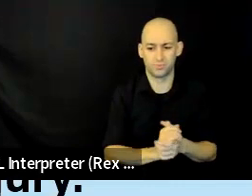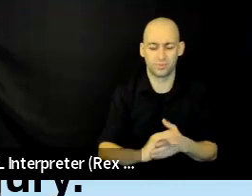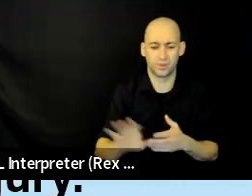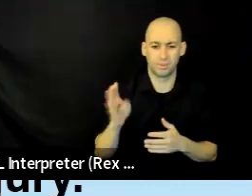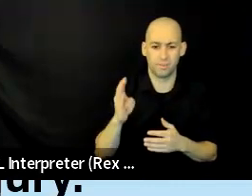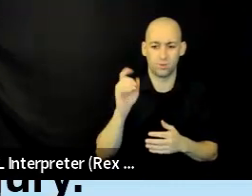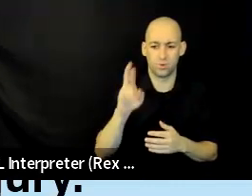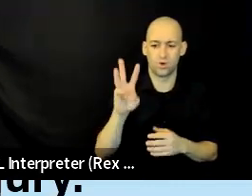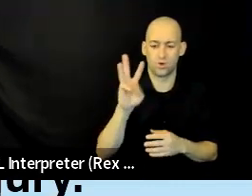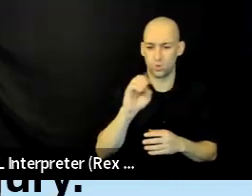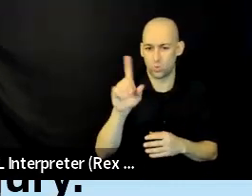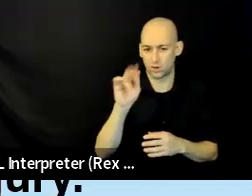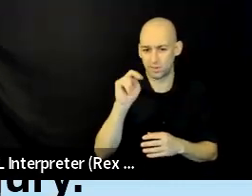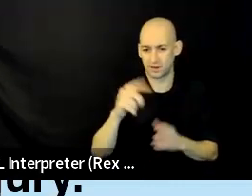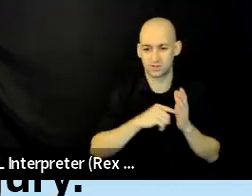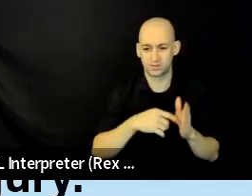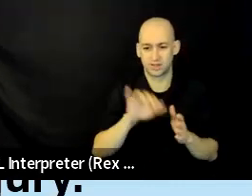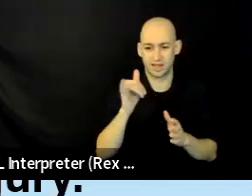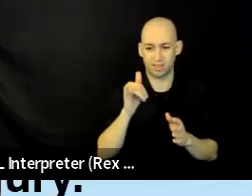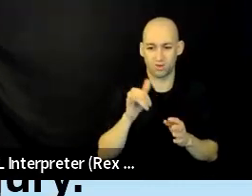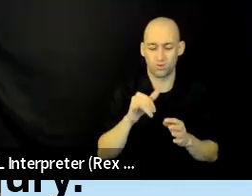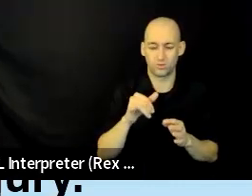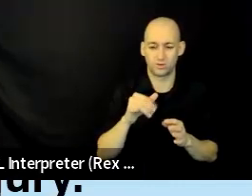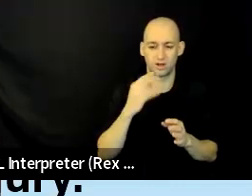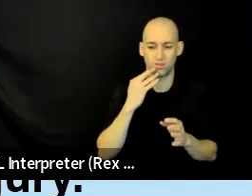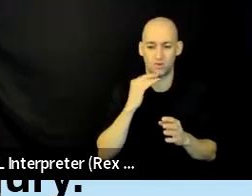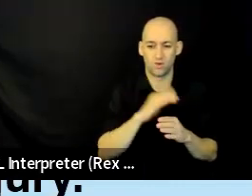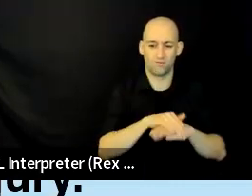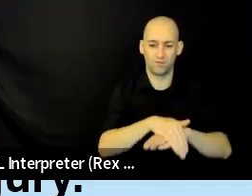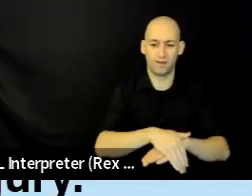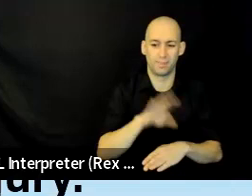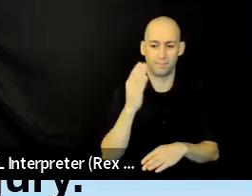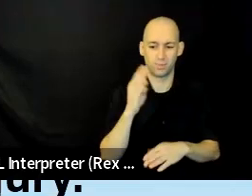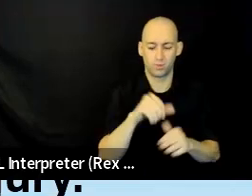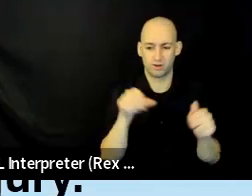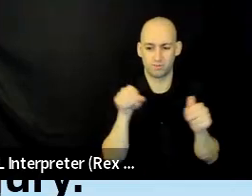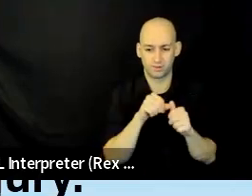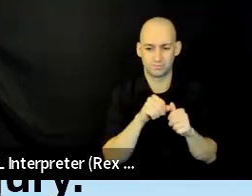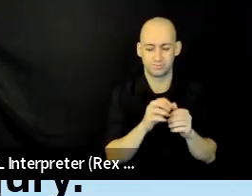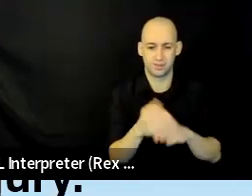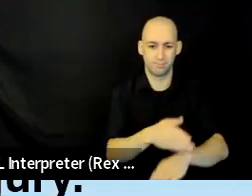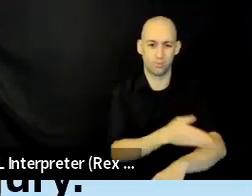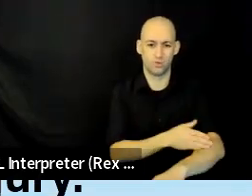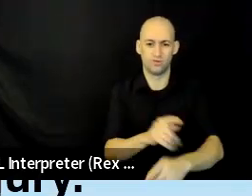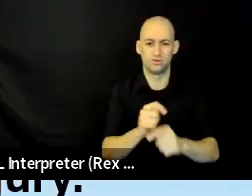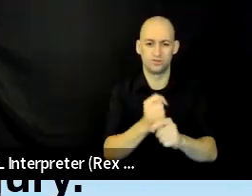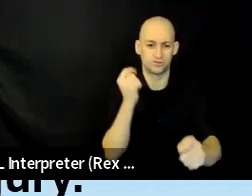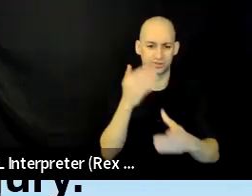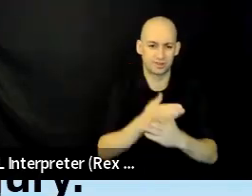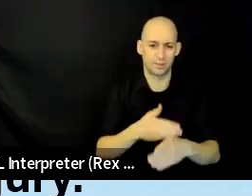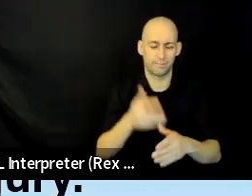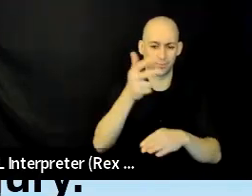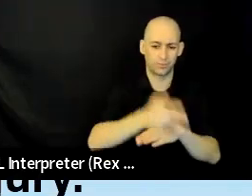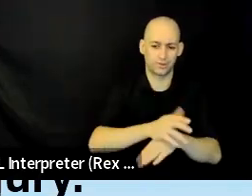in yellow color boundary line overlapping blue area, and improved truck stop parking area.